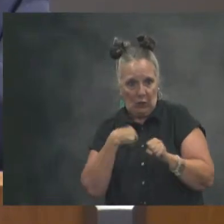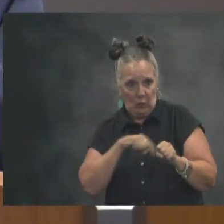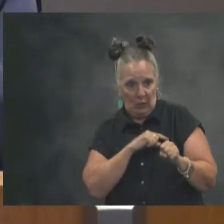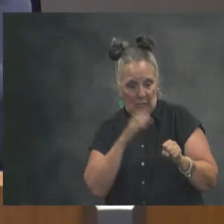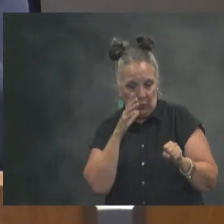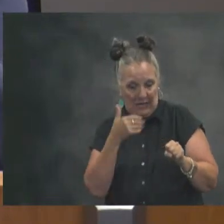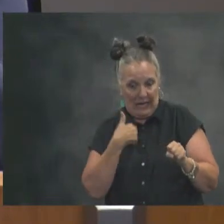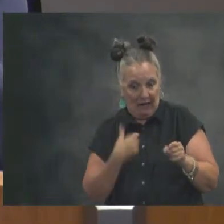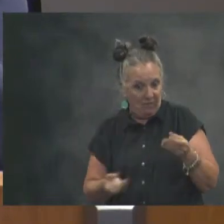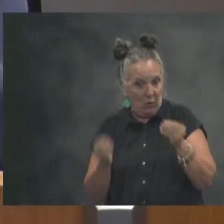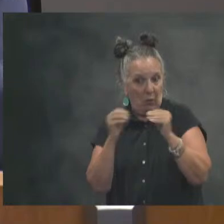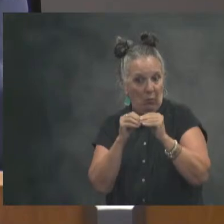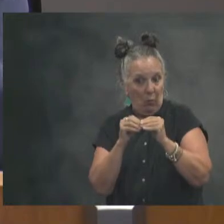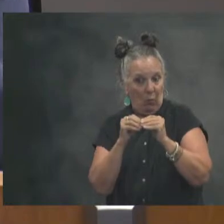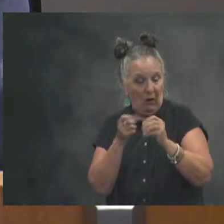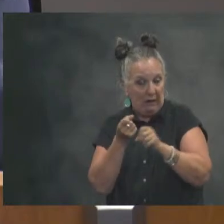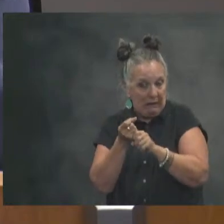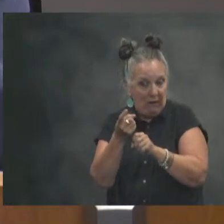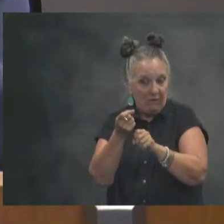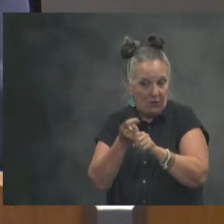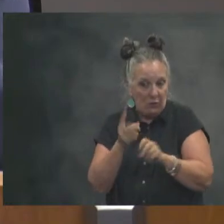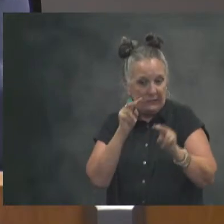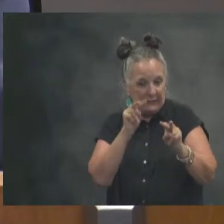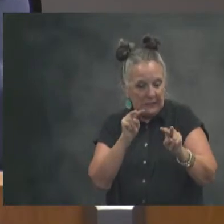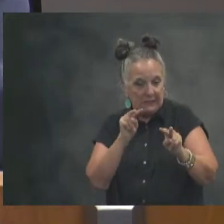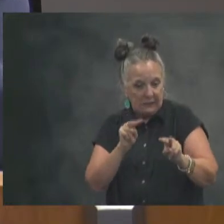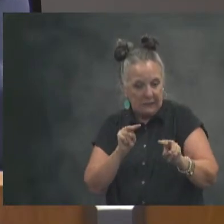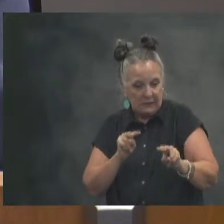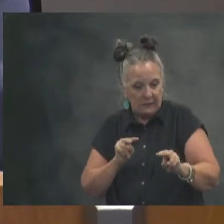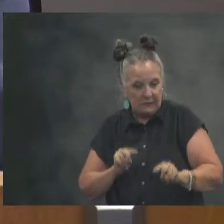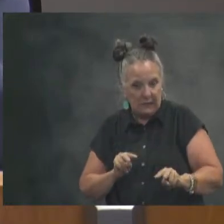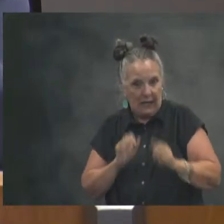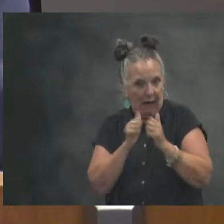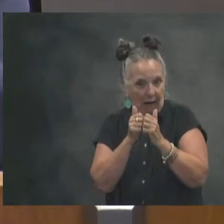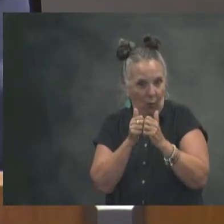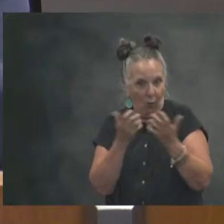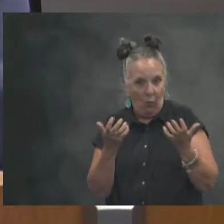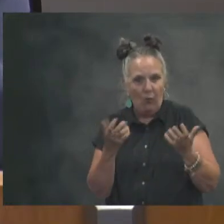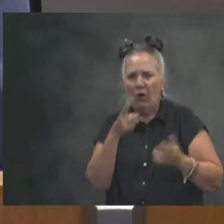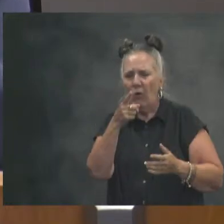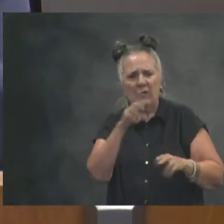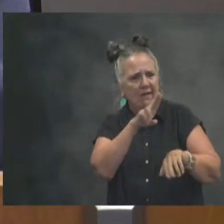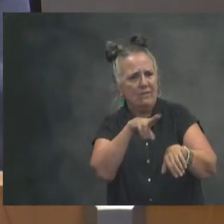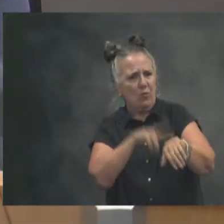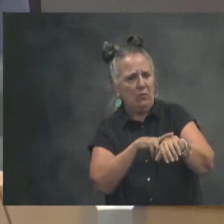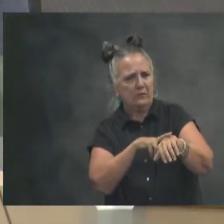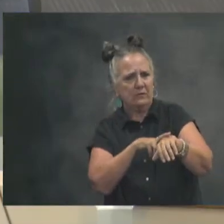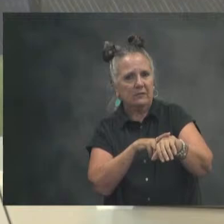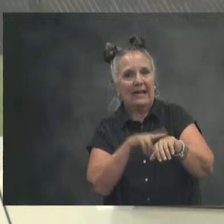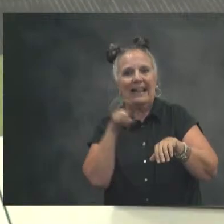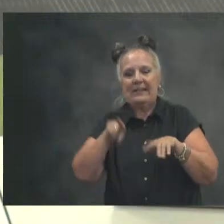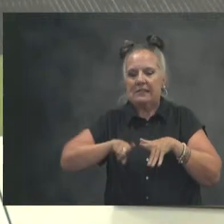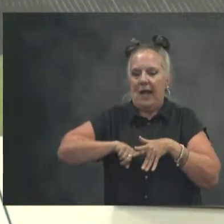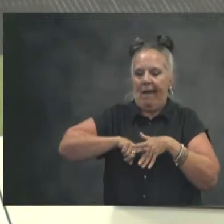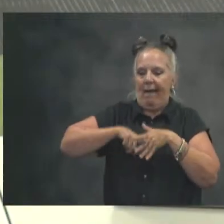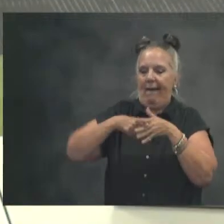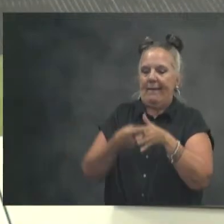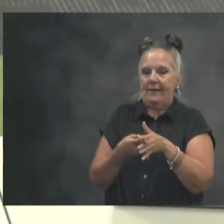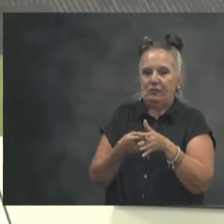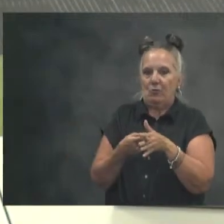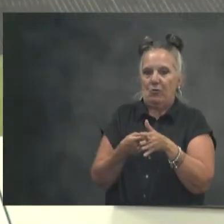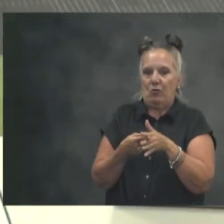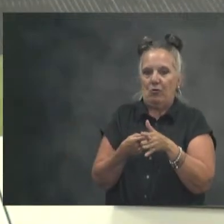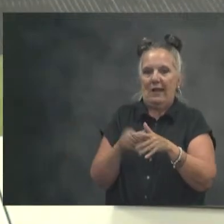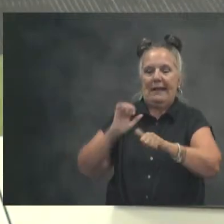subsidiary goals so that each year, and we'll be able to see that and we'll be reported out on that? Absolutely. So this is the initial pass